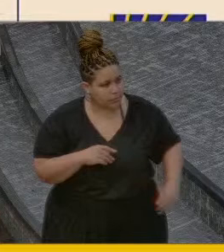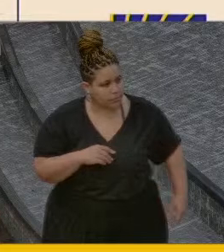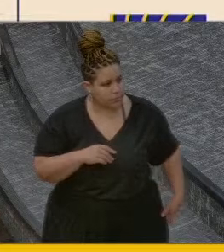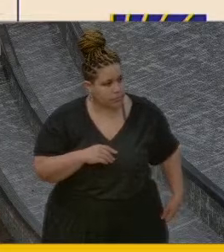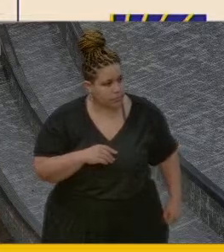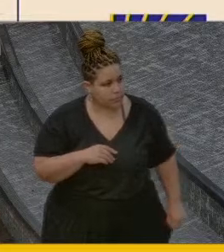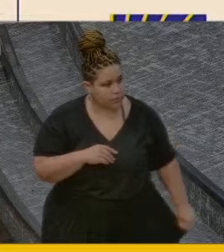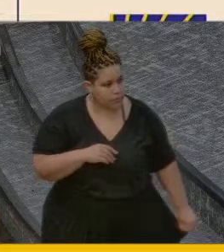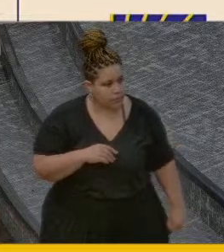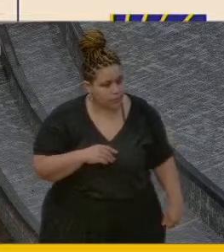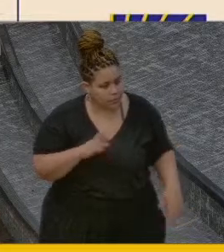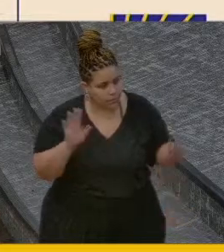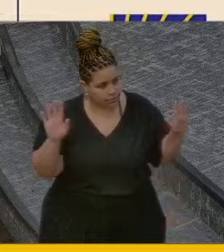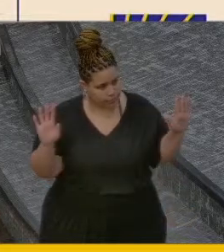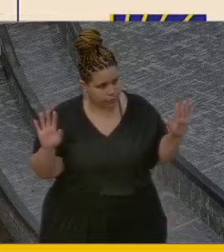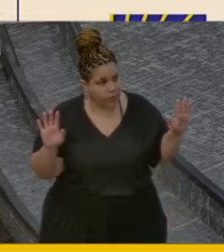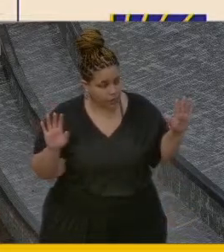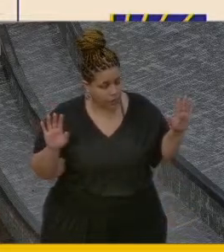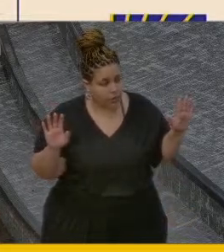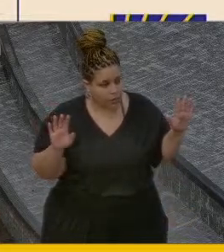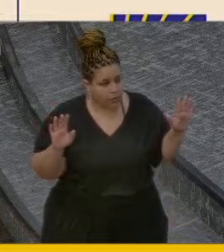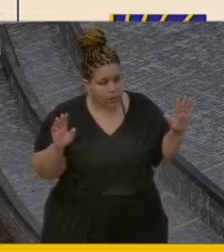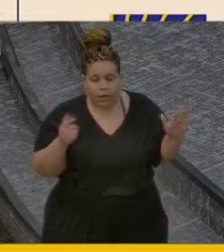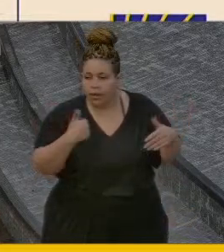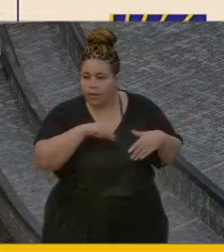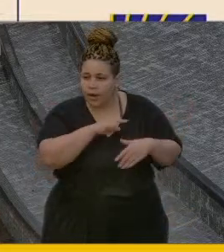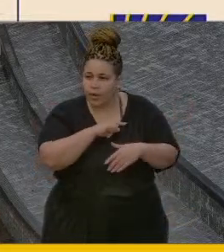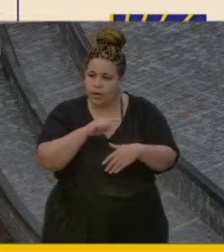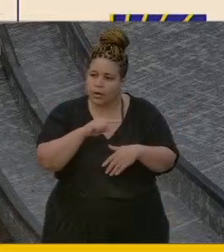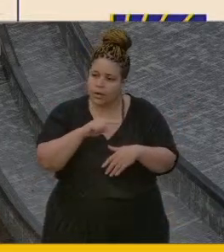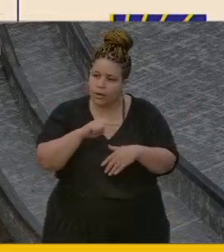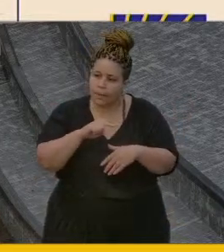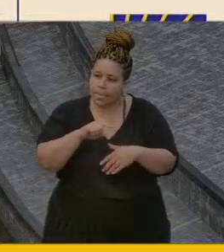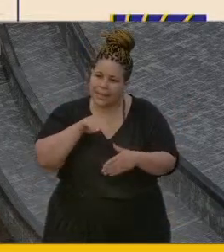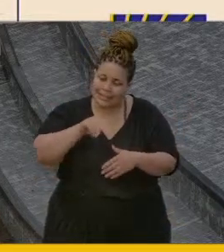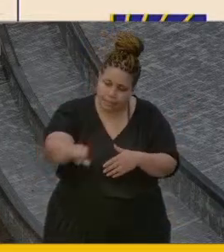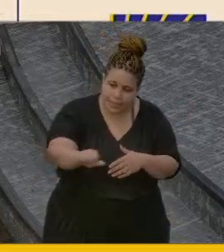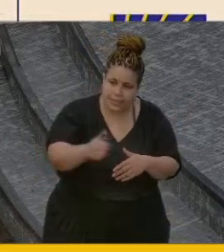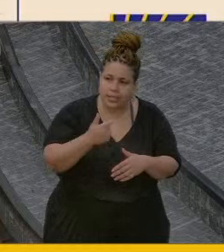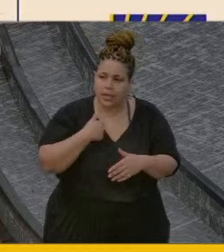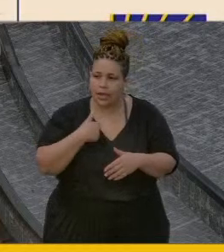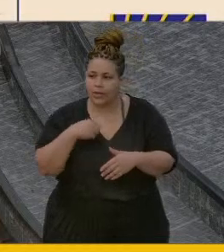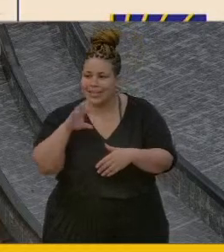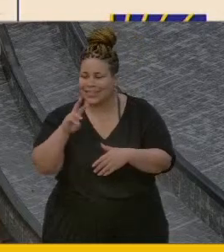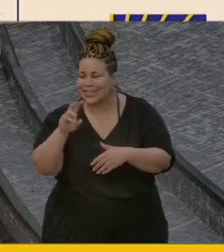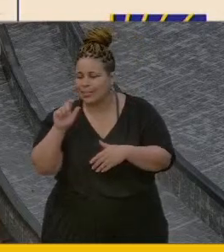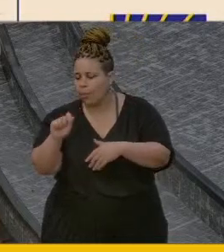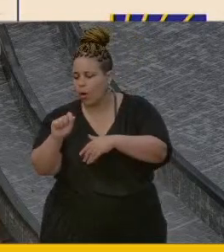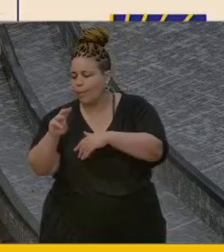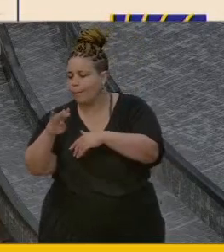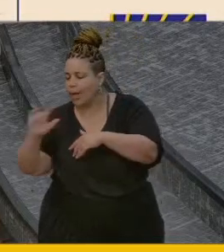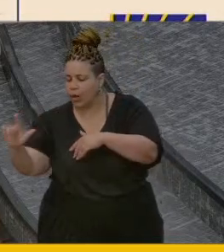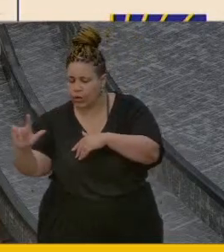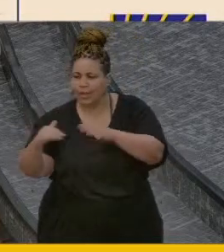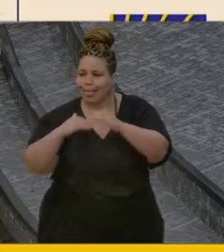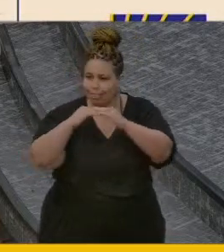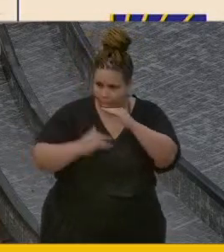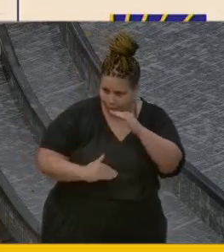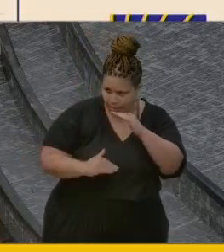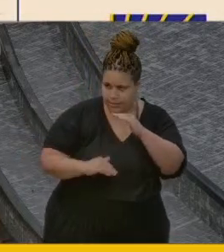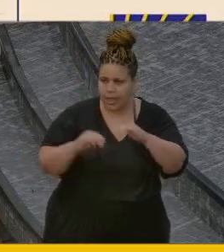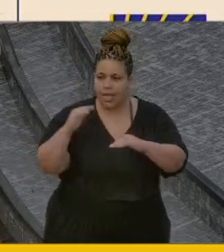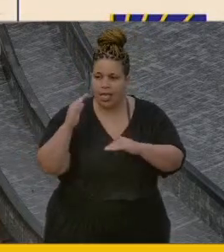For our expenses, as of May, I was looking at least $6.3 million less than what was budgeted we're actually